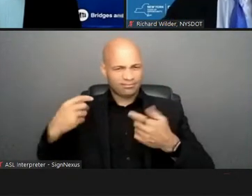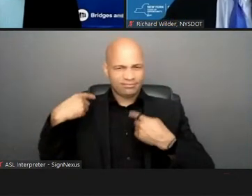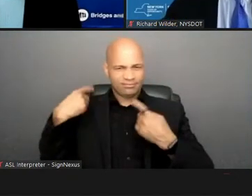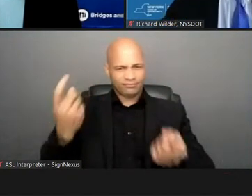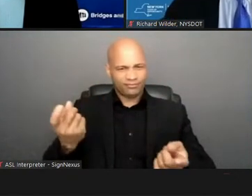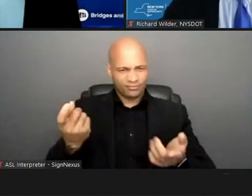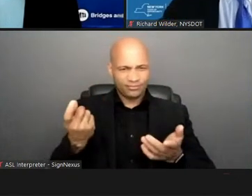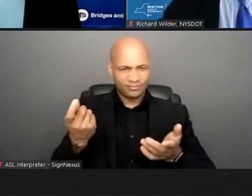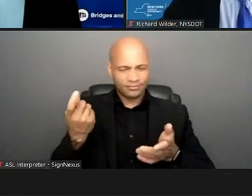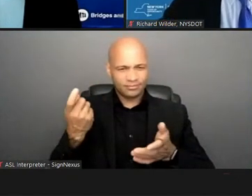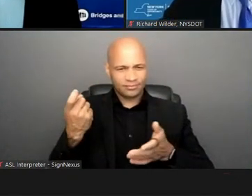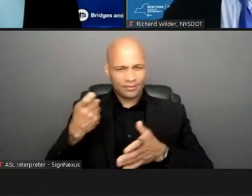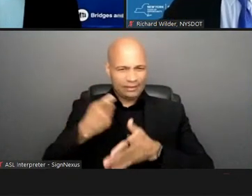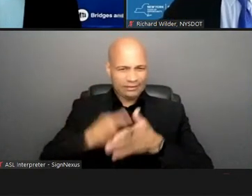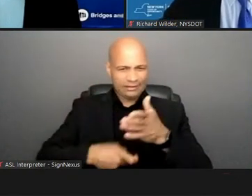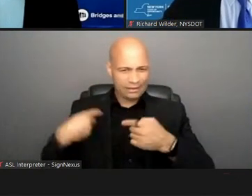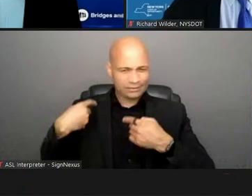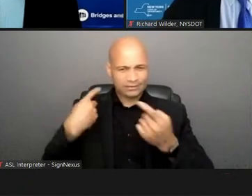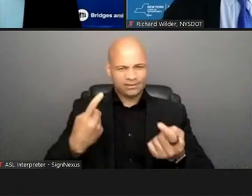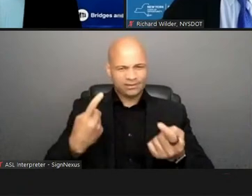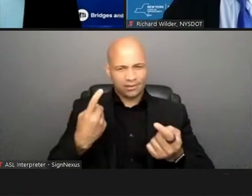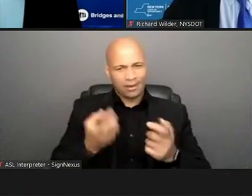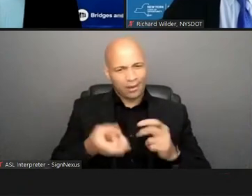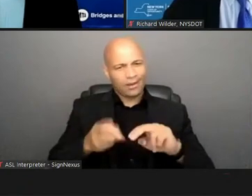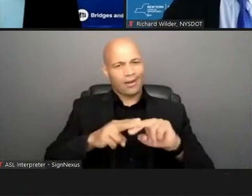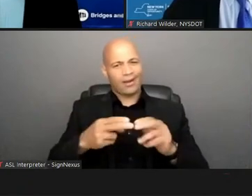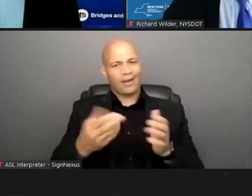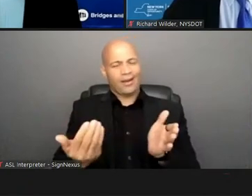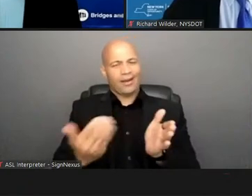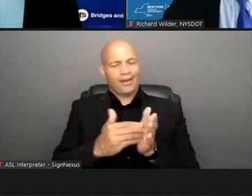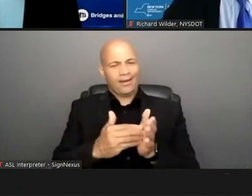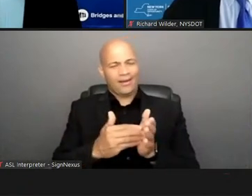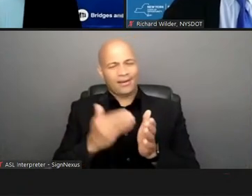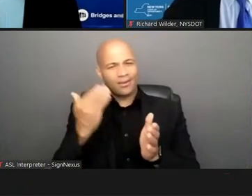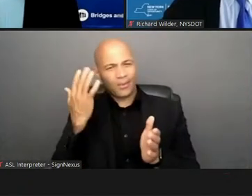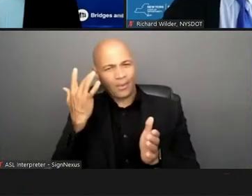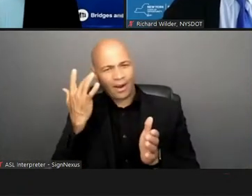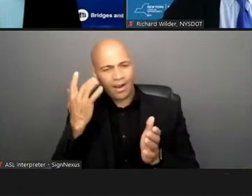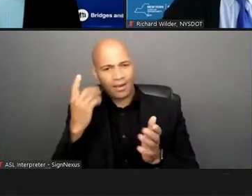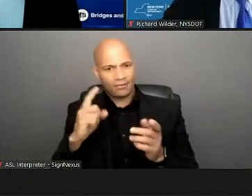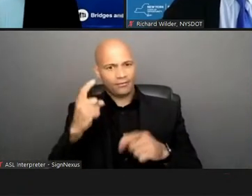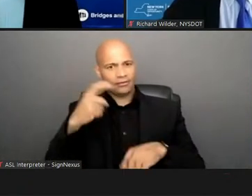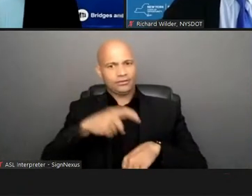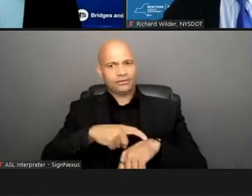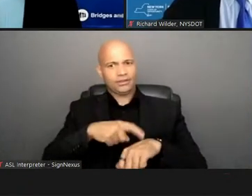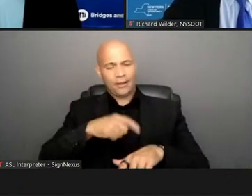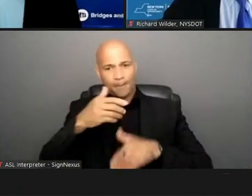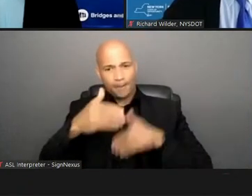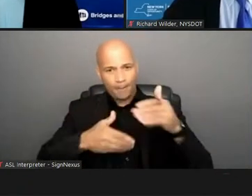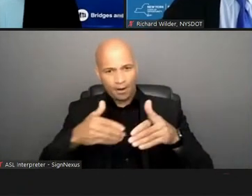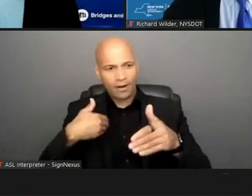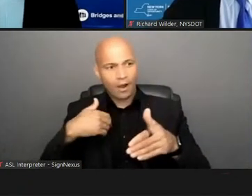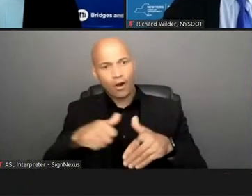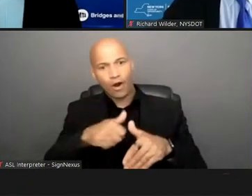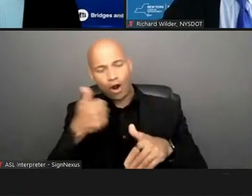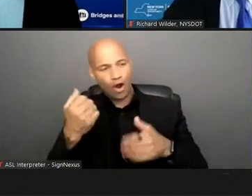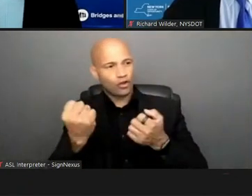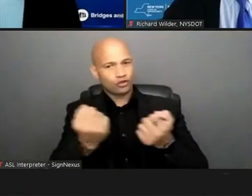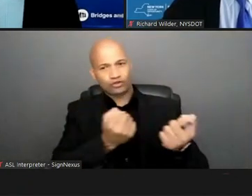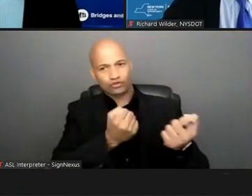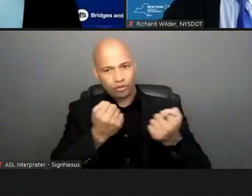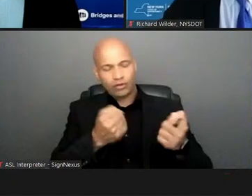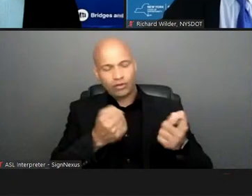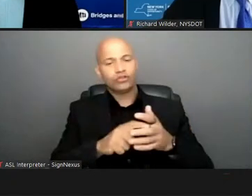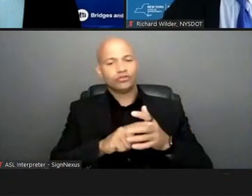for another day today we ask why in a process that for the first time is meant to have other drivers start